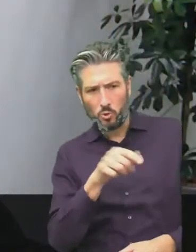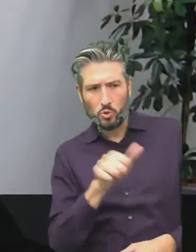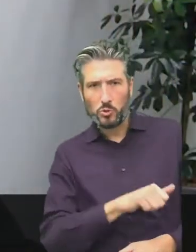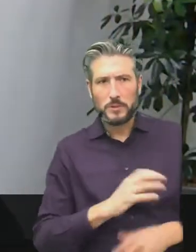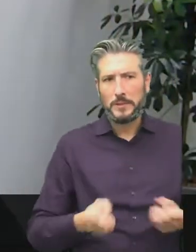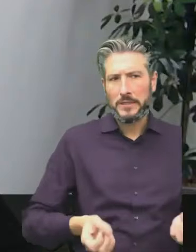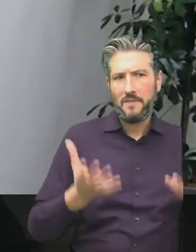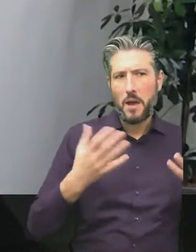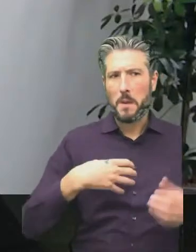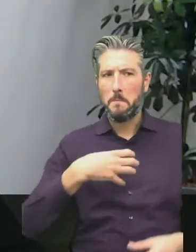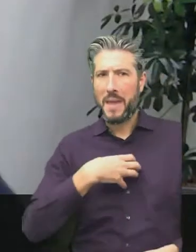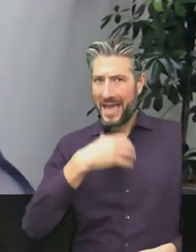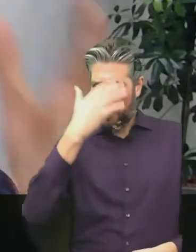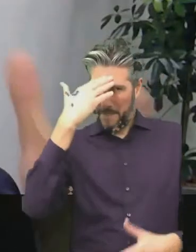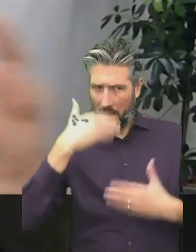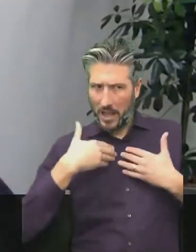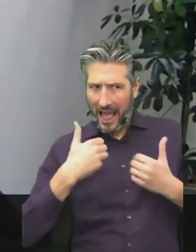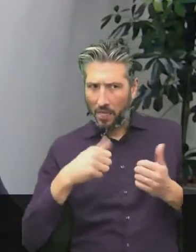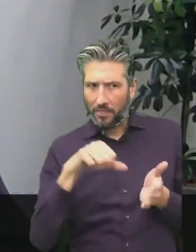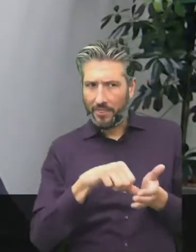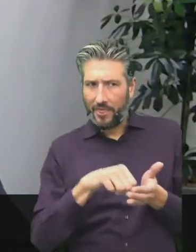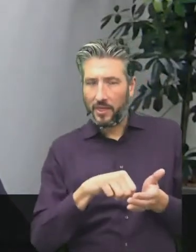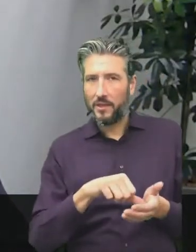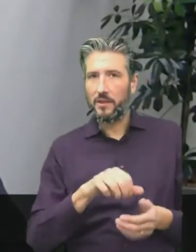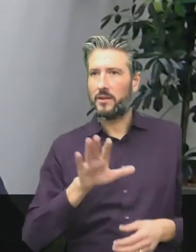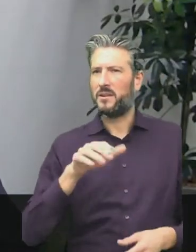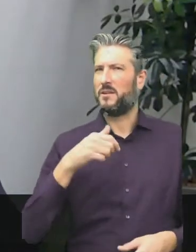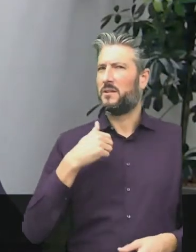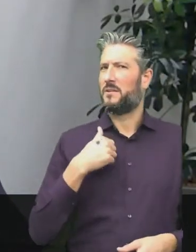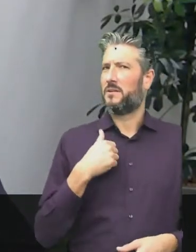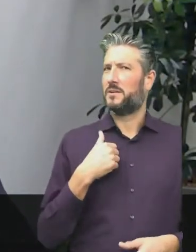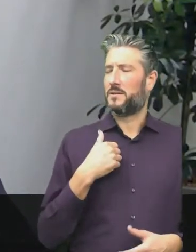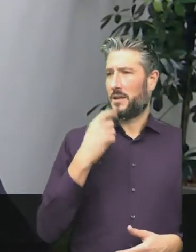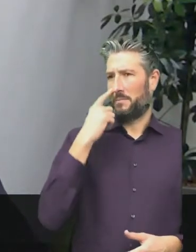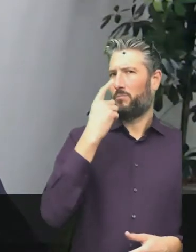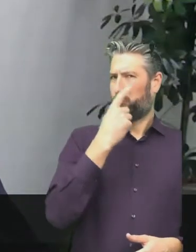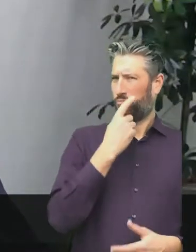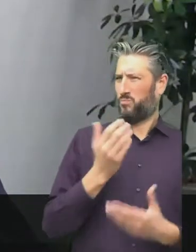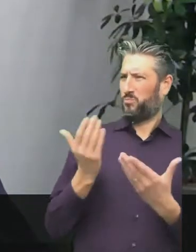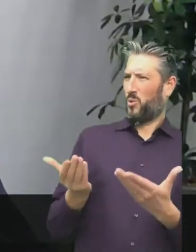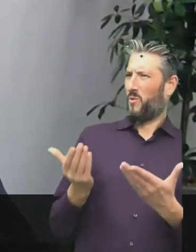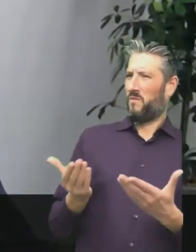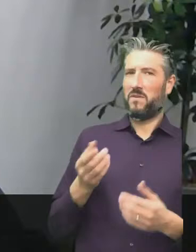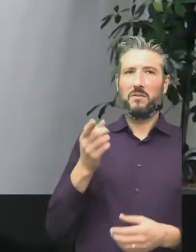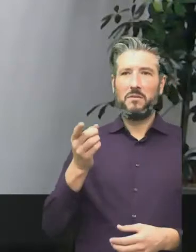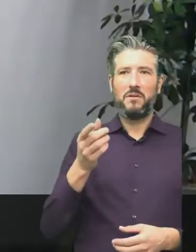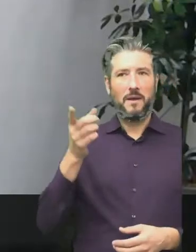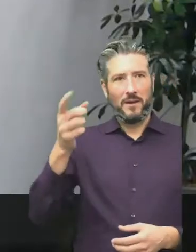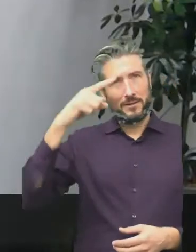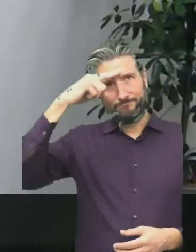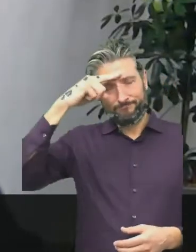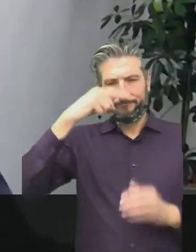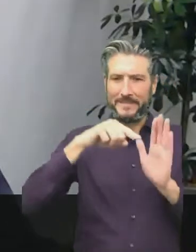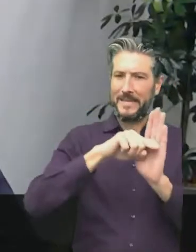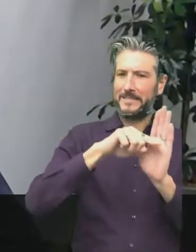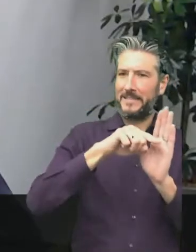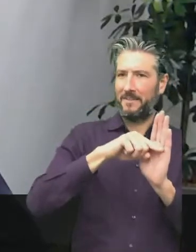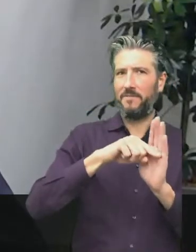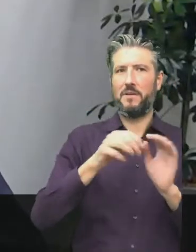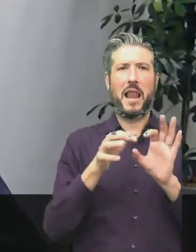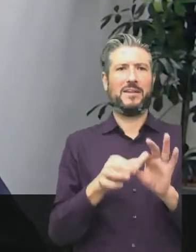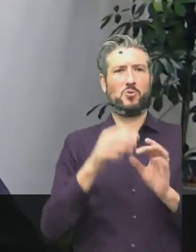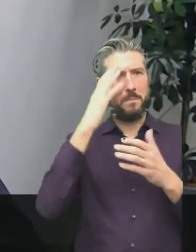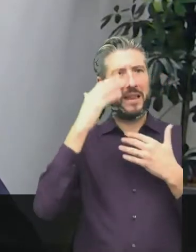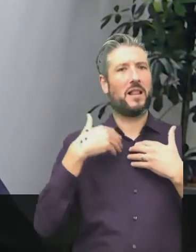of my mental ill health. That shows there's still a stigma attached to mental ill health. The other issue that we really